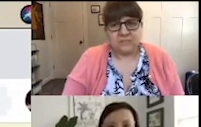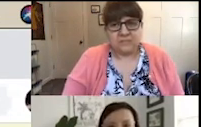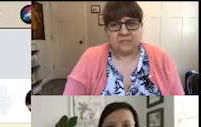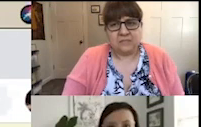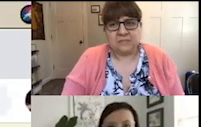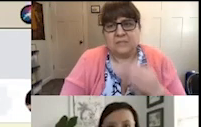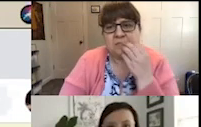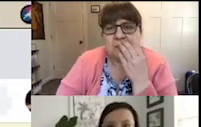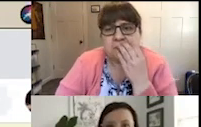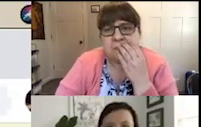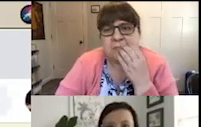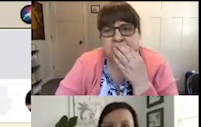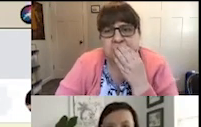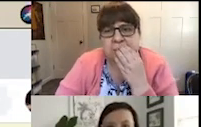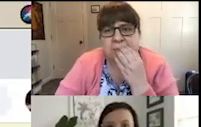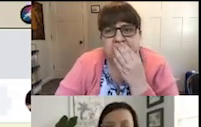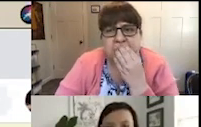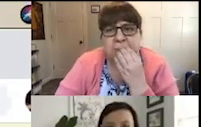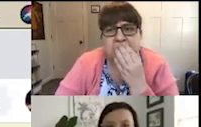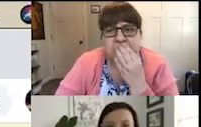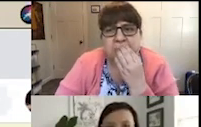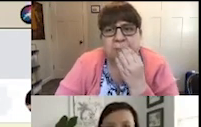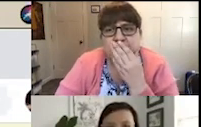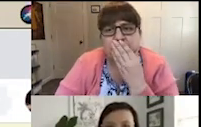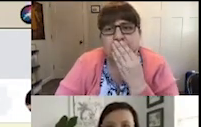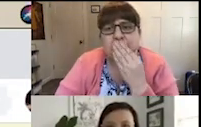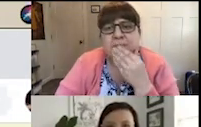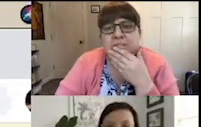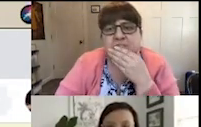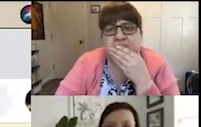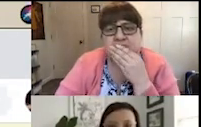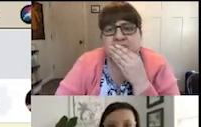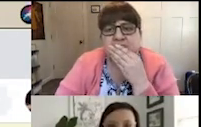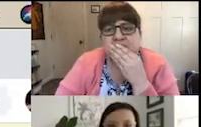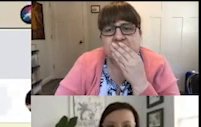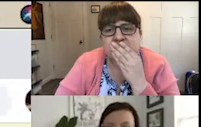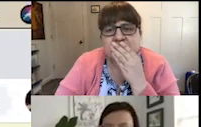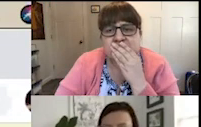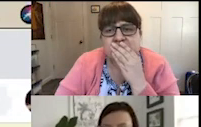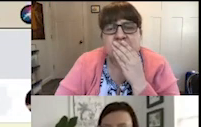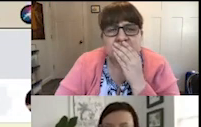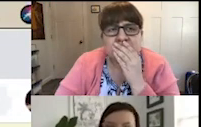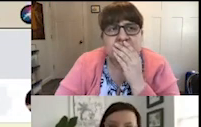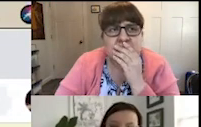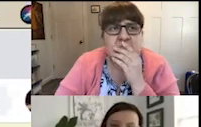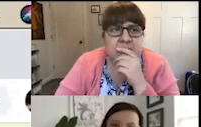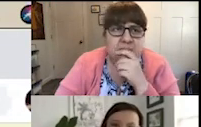that, then there is this question, right, which becomes very apparent in history, which